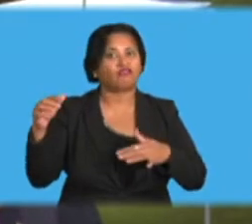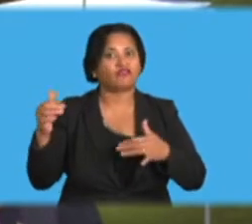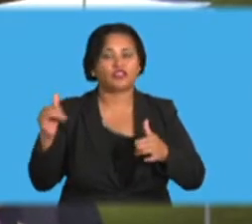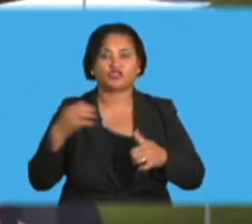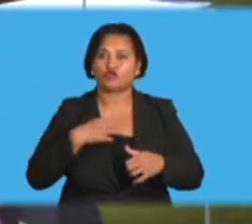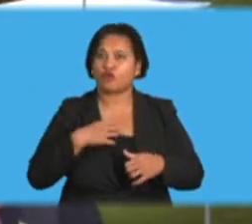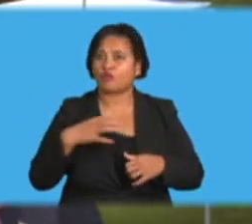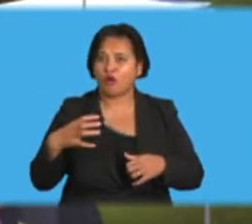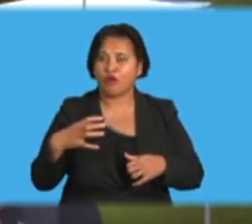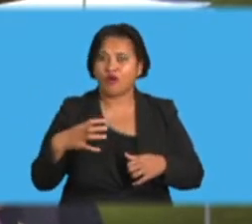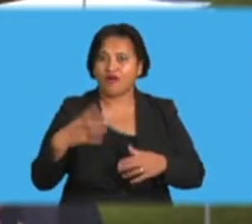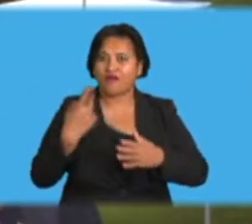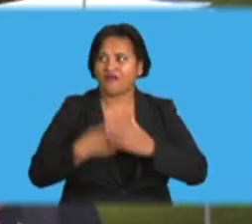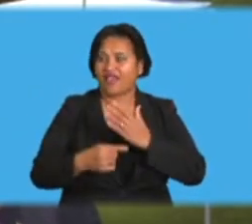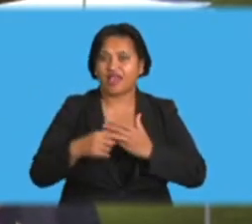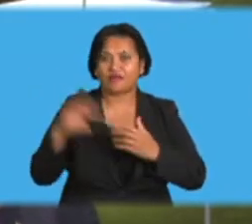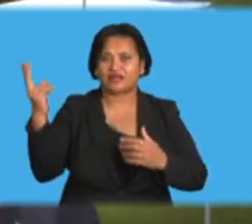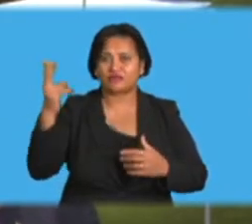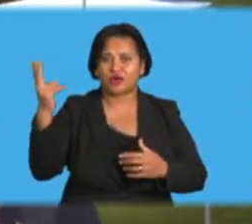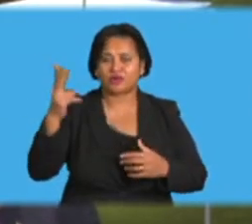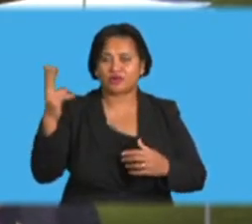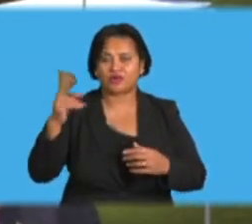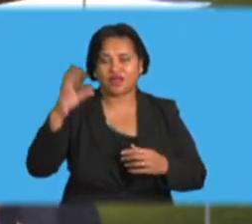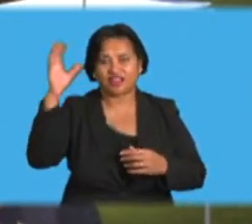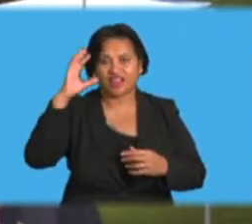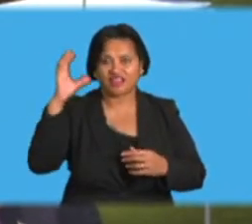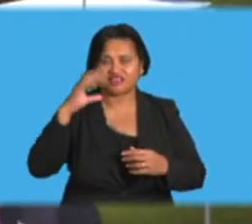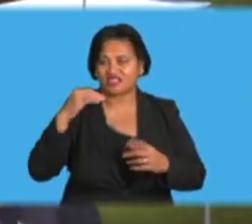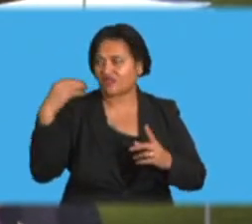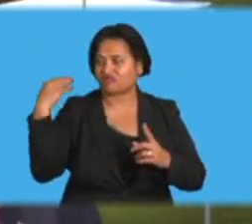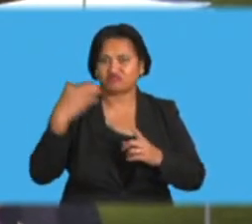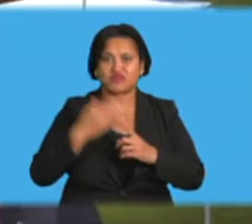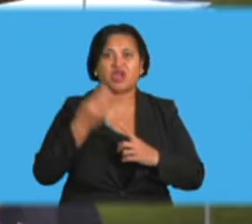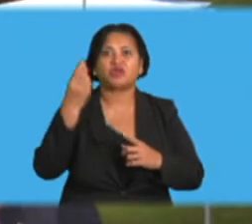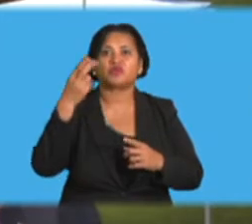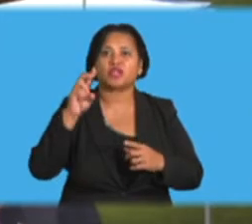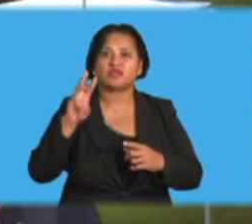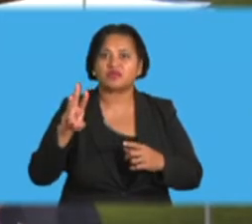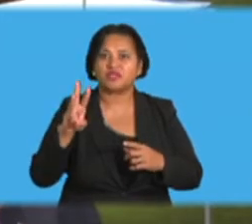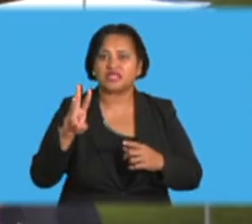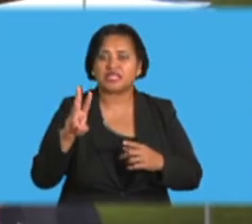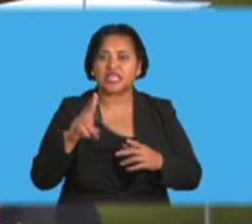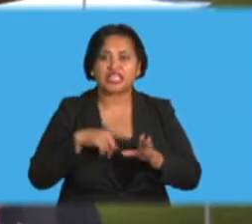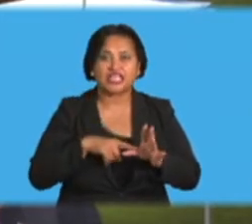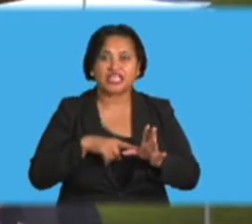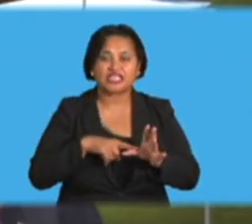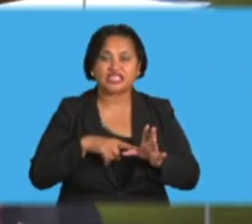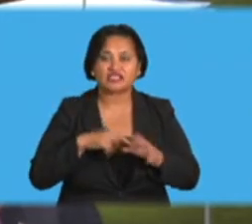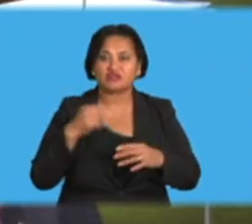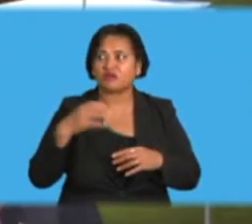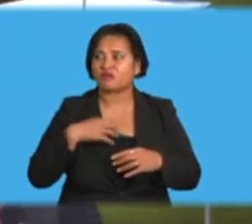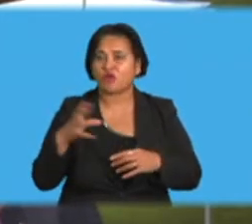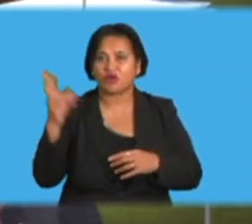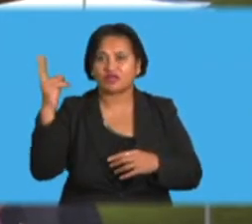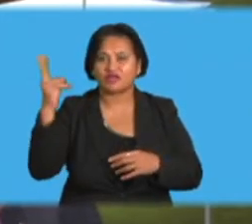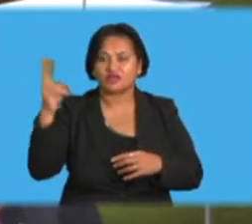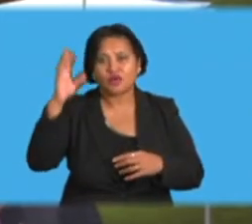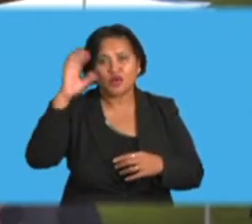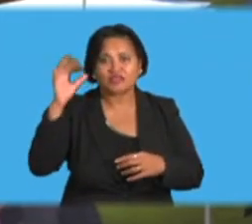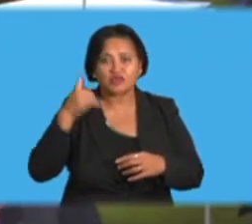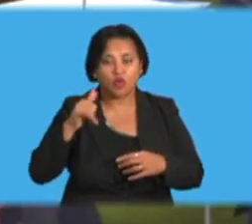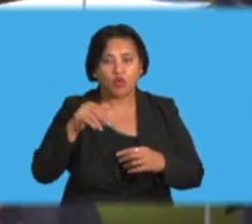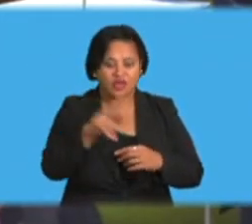meeting has been held in those two countries for the last 23 years, and none has ever been held in any of the Pacific Island countries.